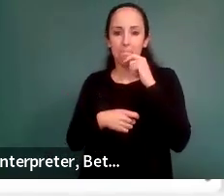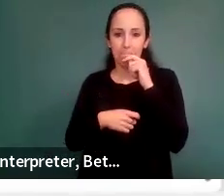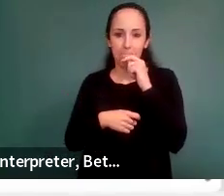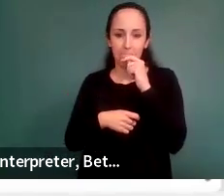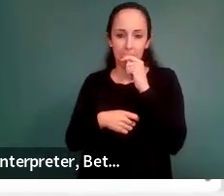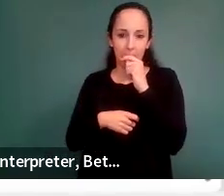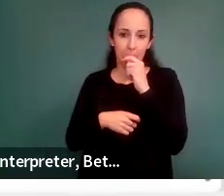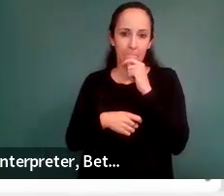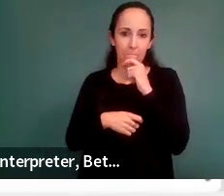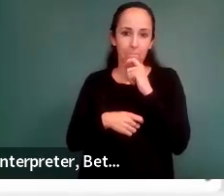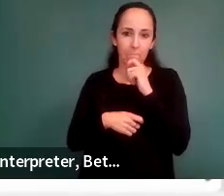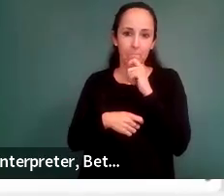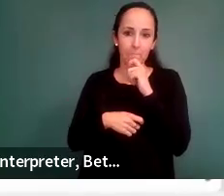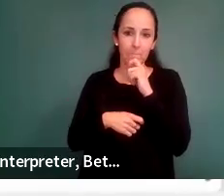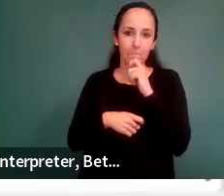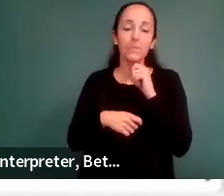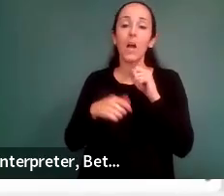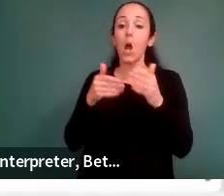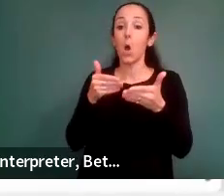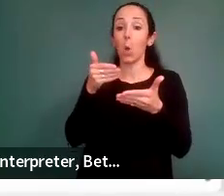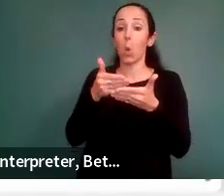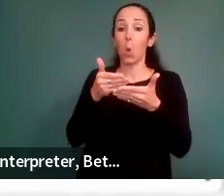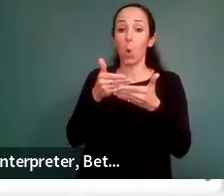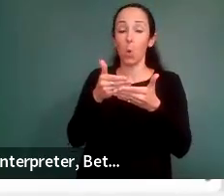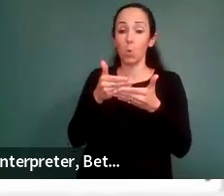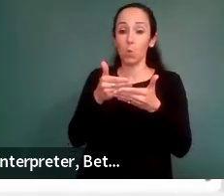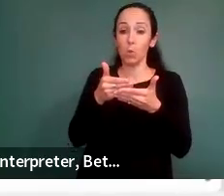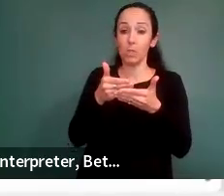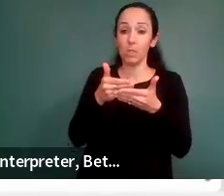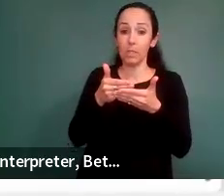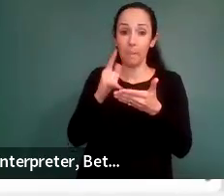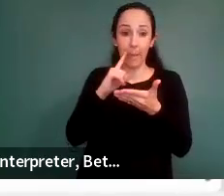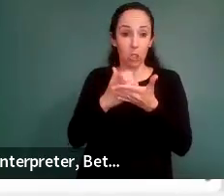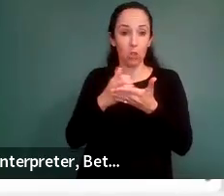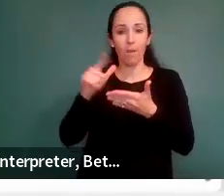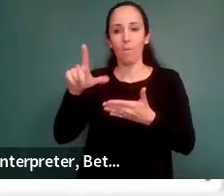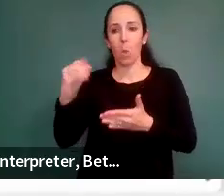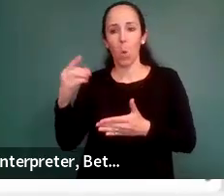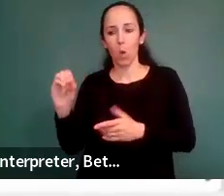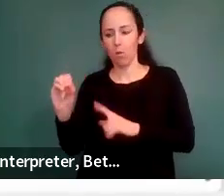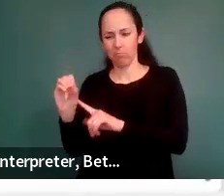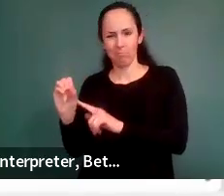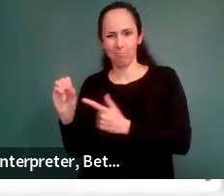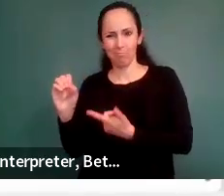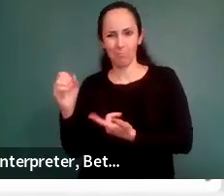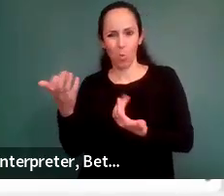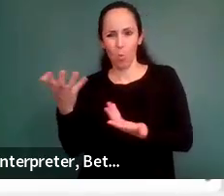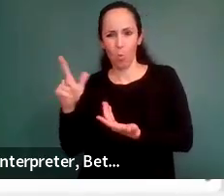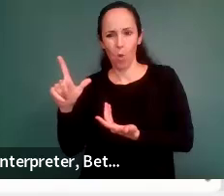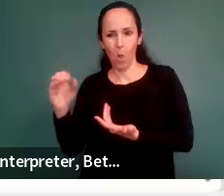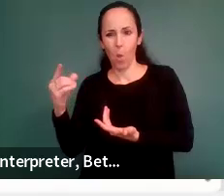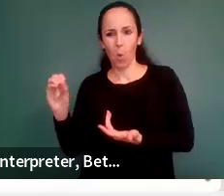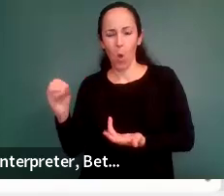close dash up of a logo. A close-up of a logo. Well, what logo? Space L. Lima. Let's